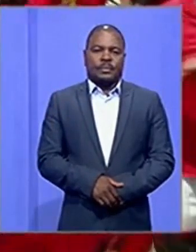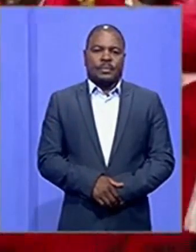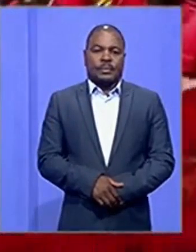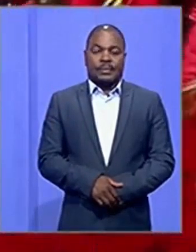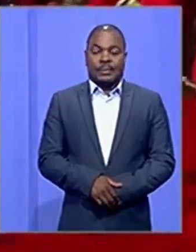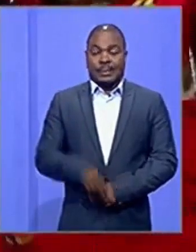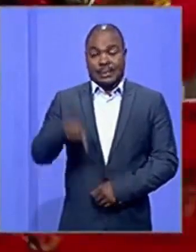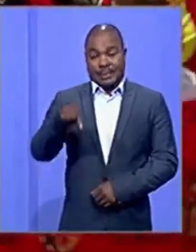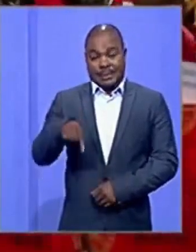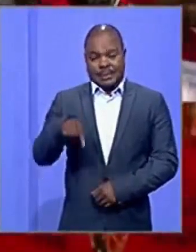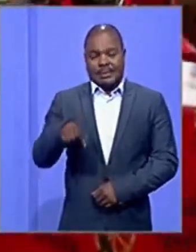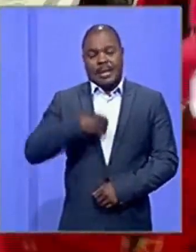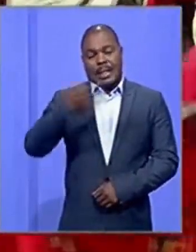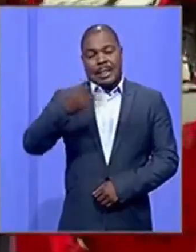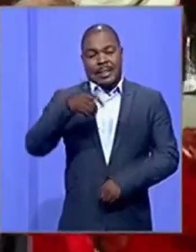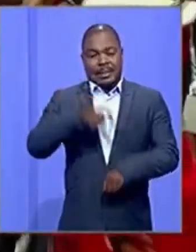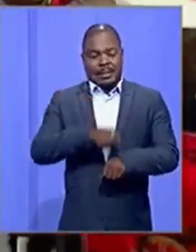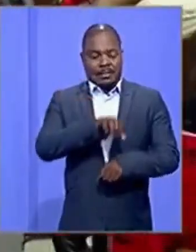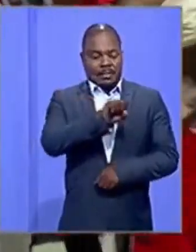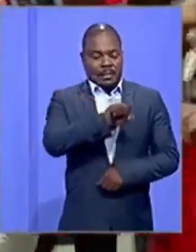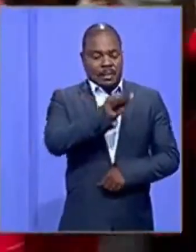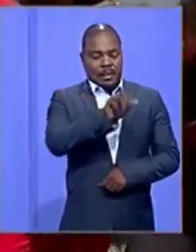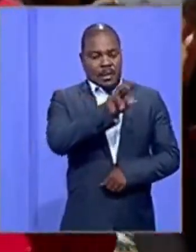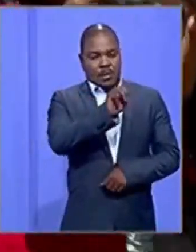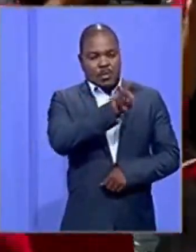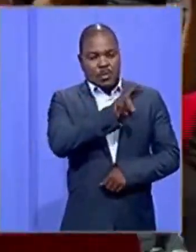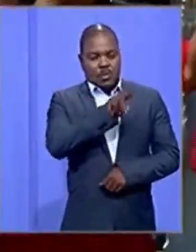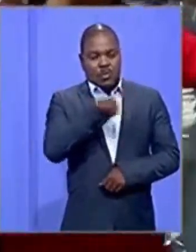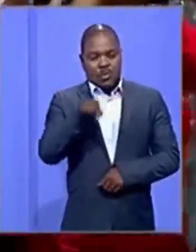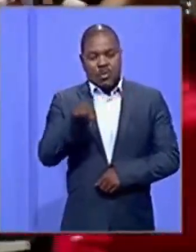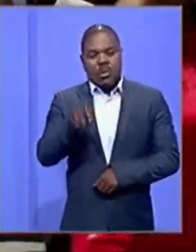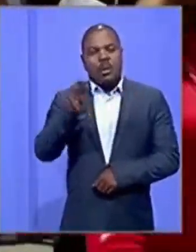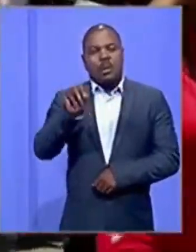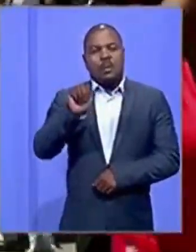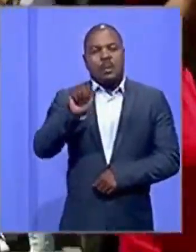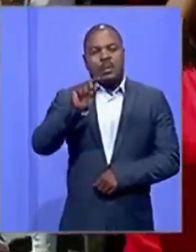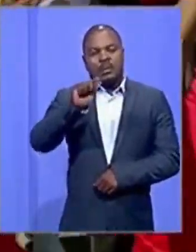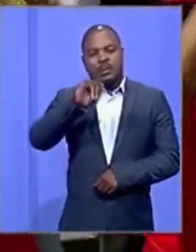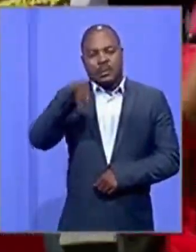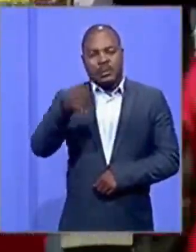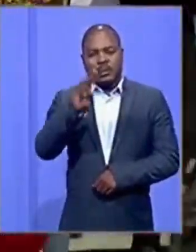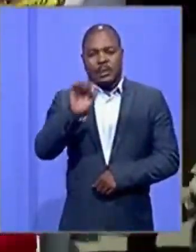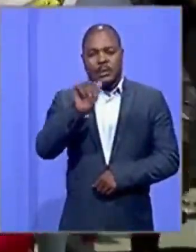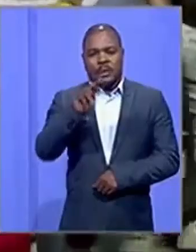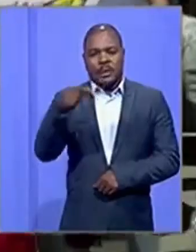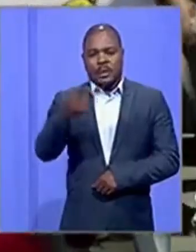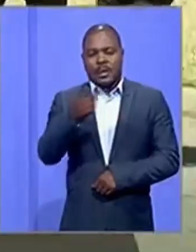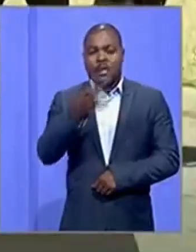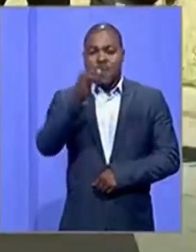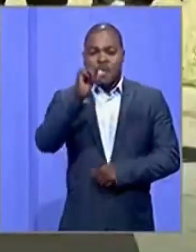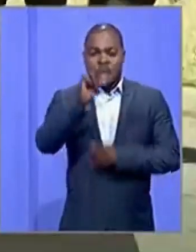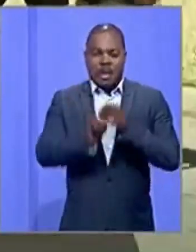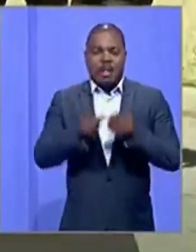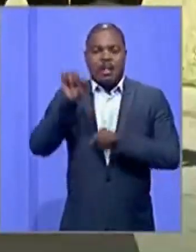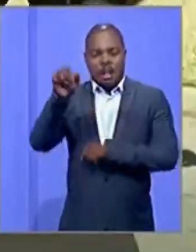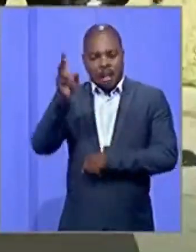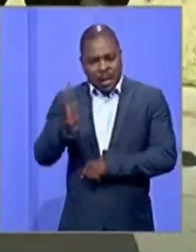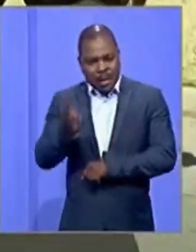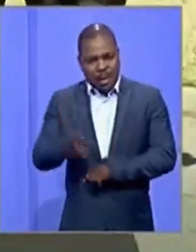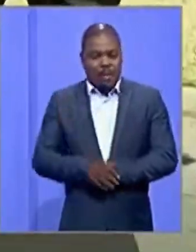lena e se e ka ba kgetlo la boraro SAMU masepaleng wa matjhabeng e kena mohantong nakong ya dikgwedi tse nne basebetsi